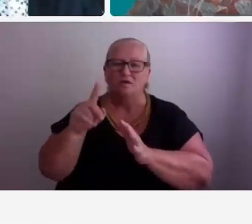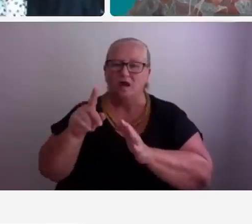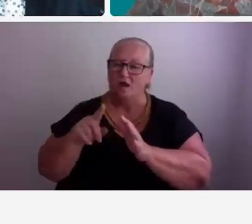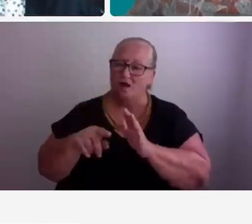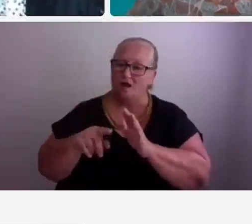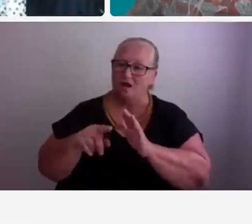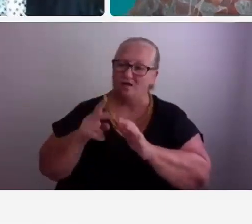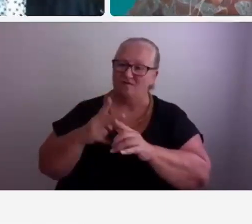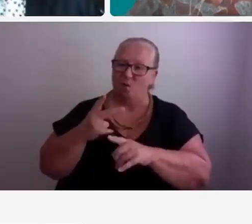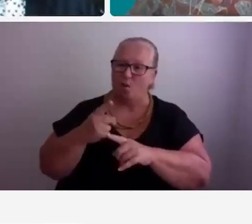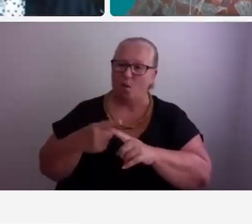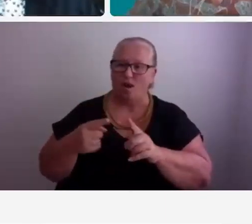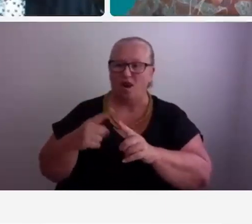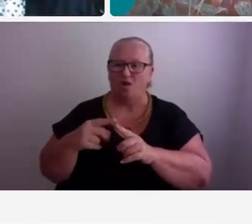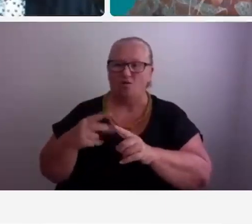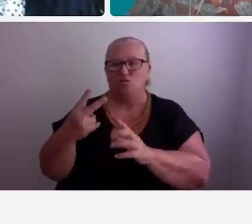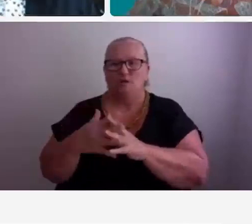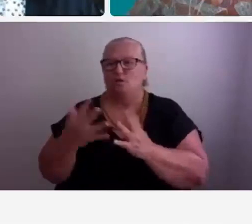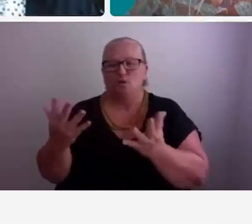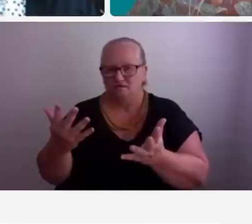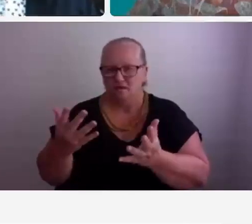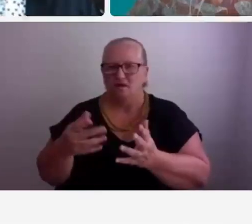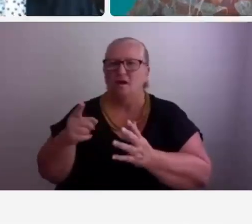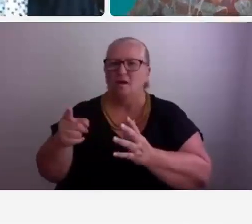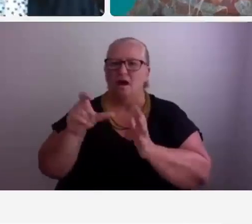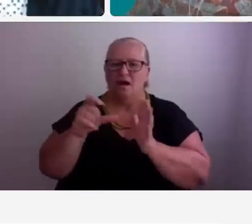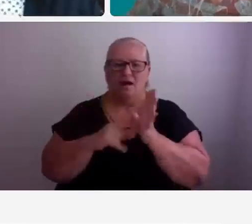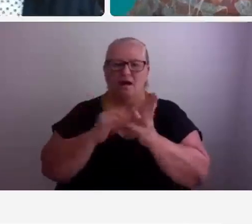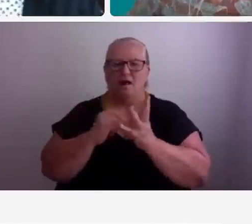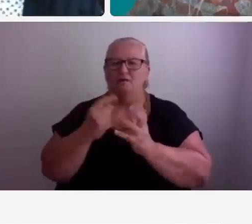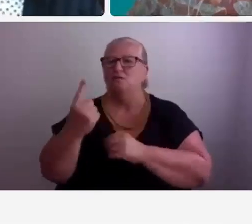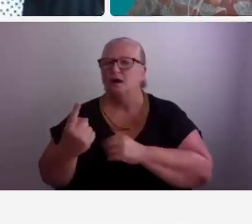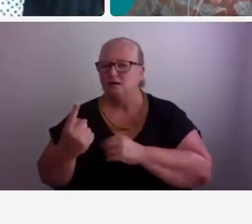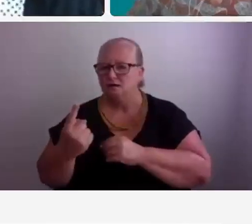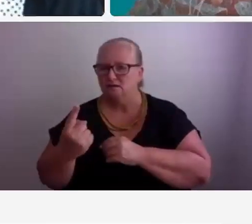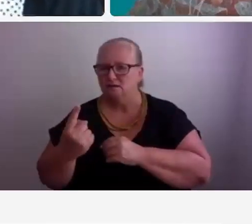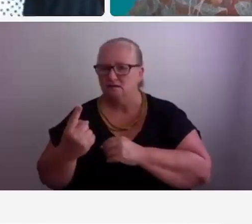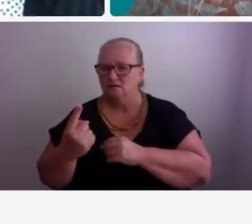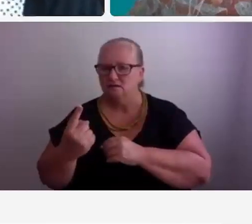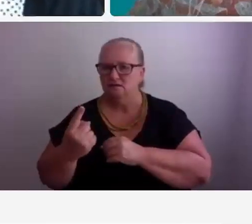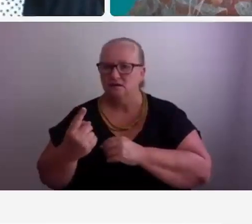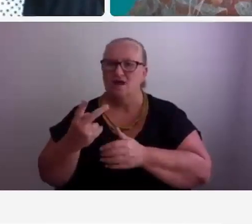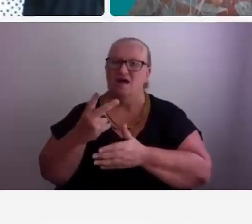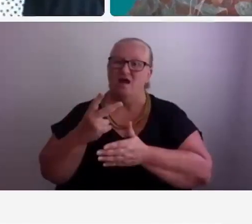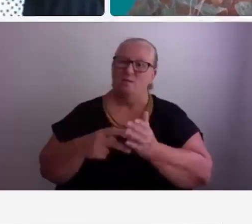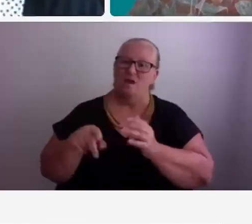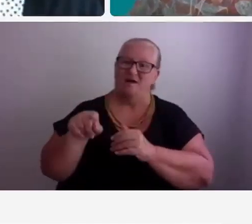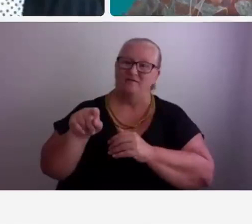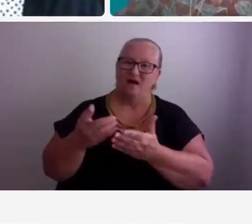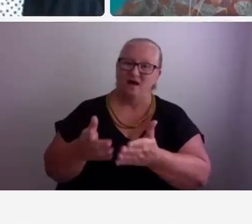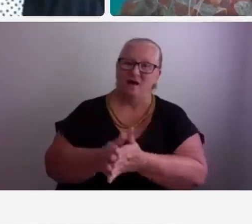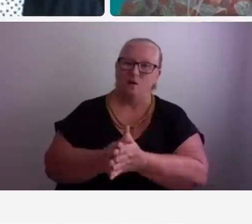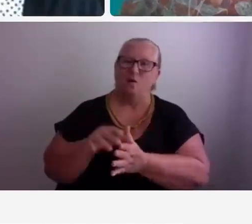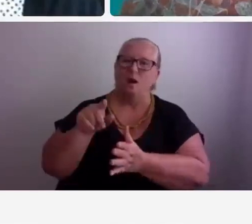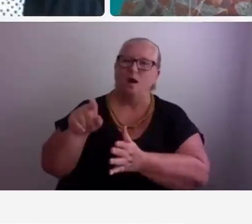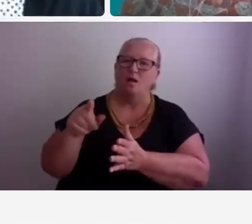for respite services, that's class 1, and as part of that process, a facility